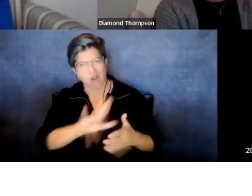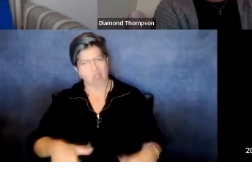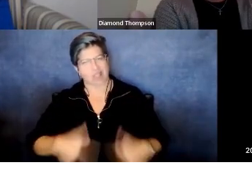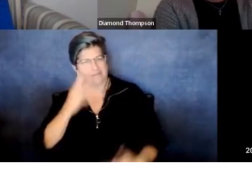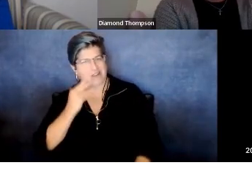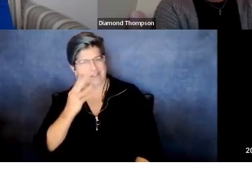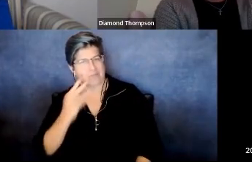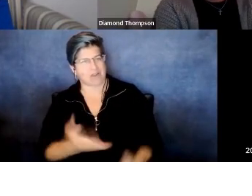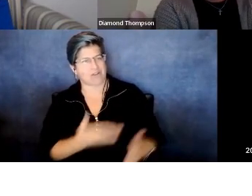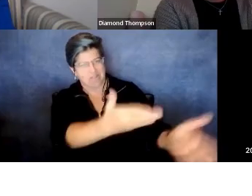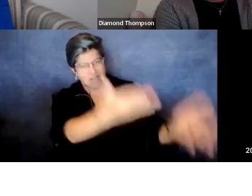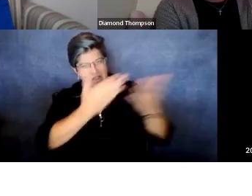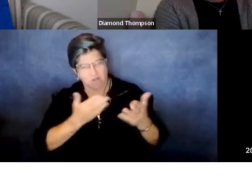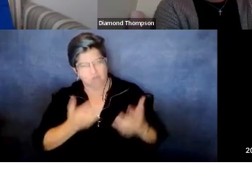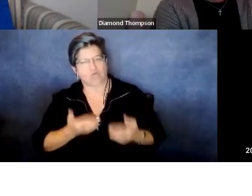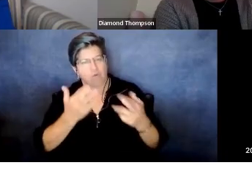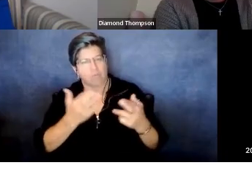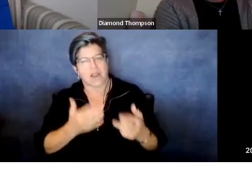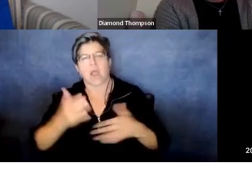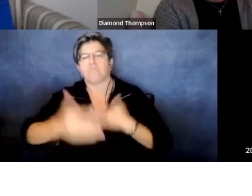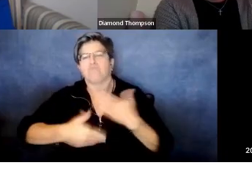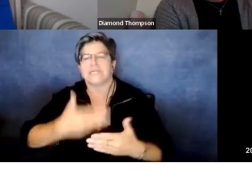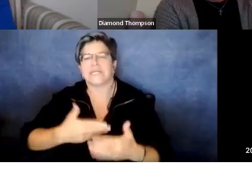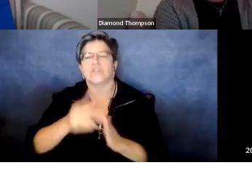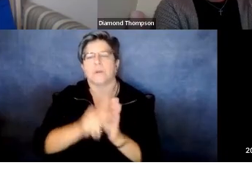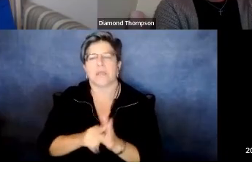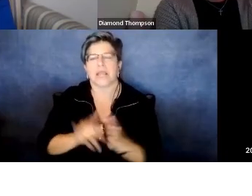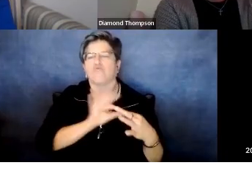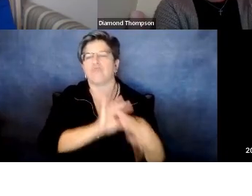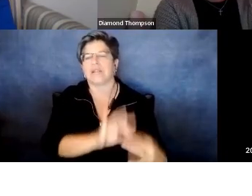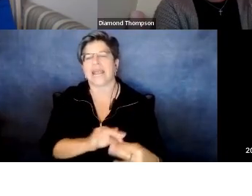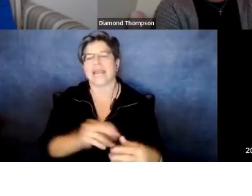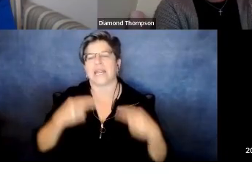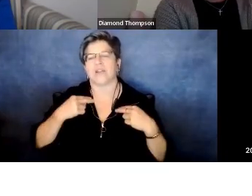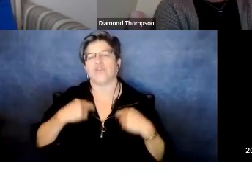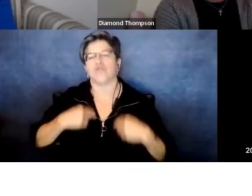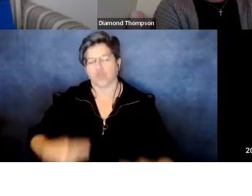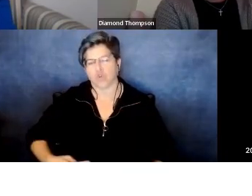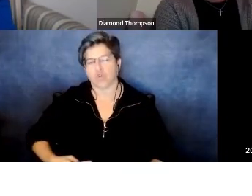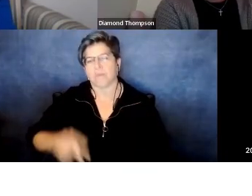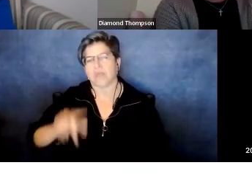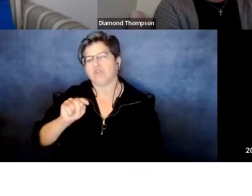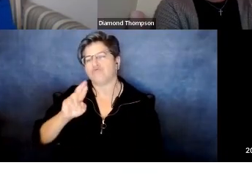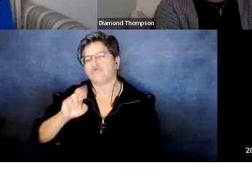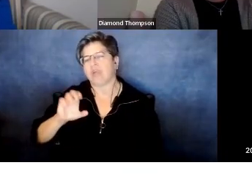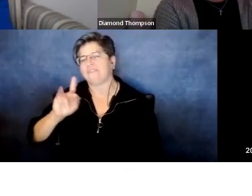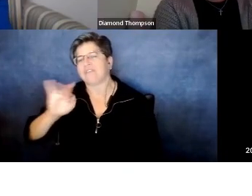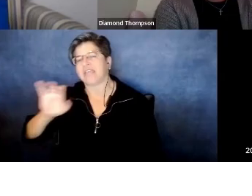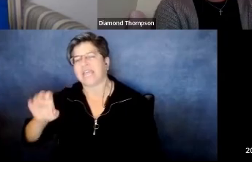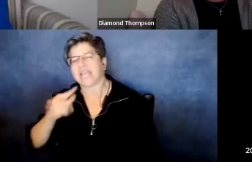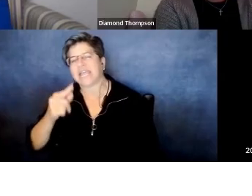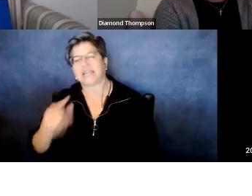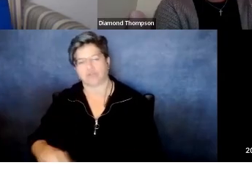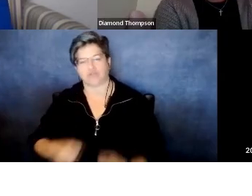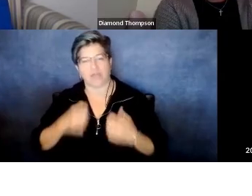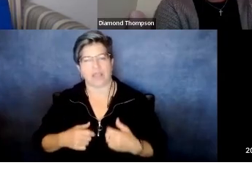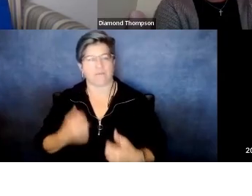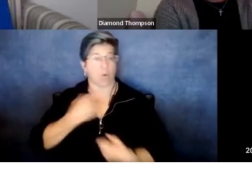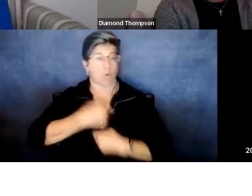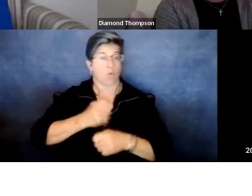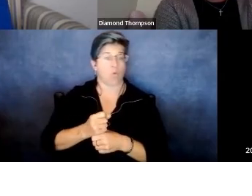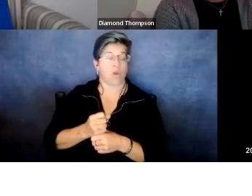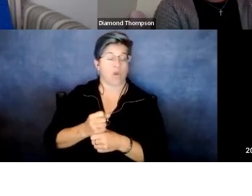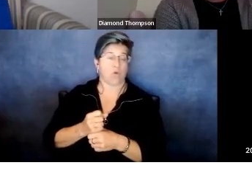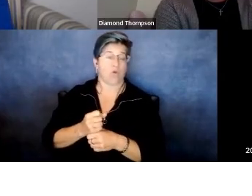recommendations as to procedures and policies regarding human trafficking survivors. We create tangible